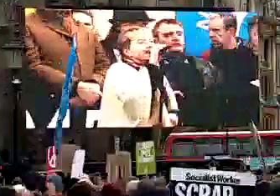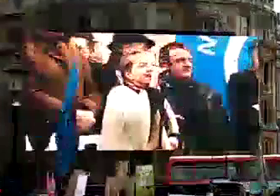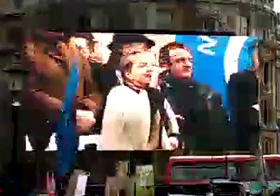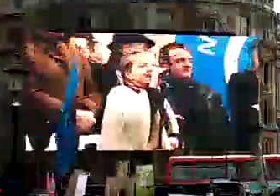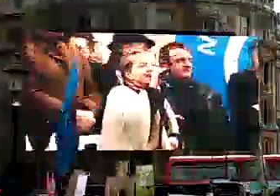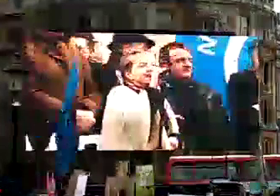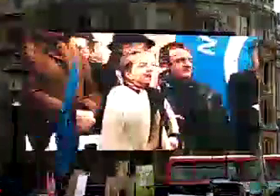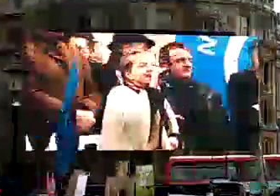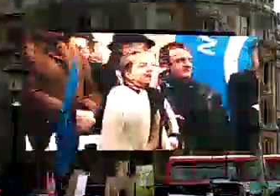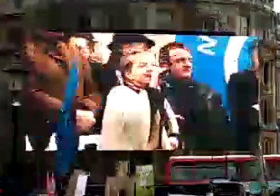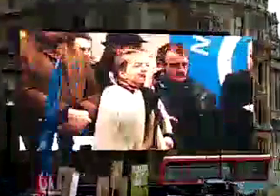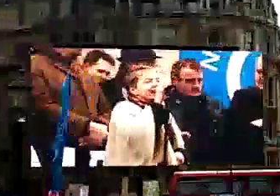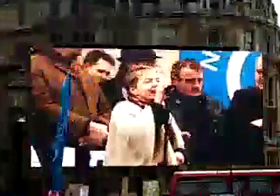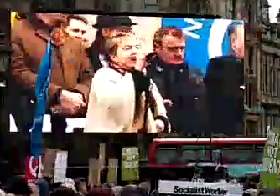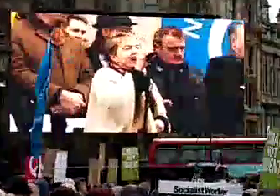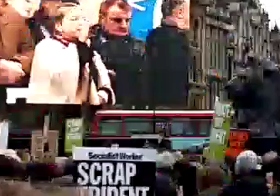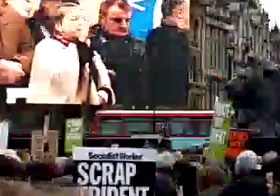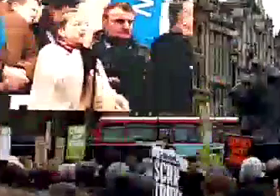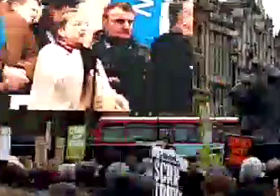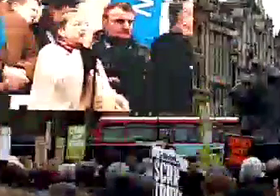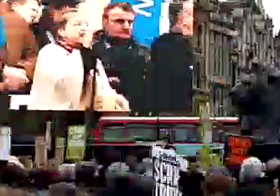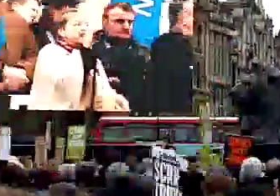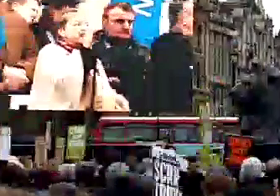campaign was